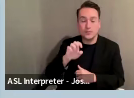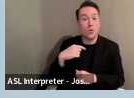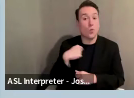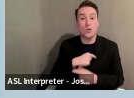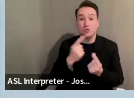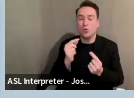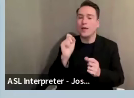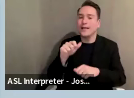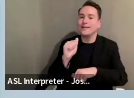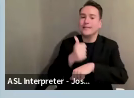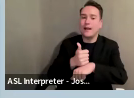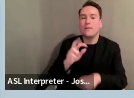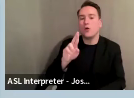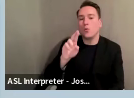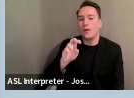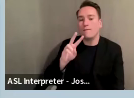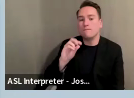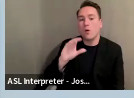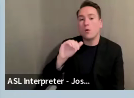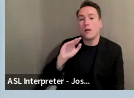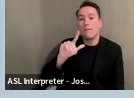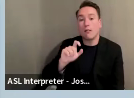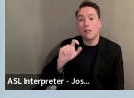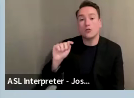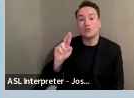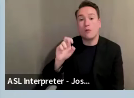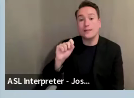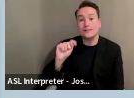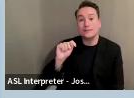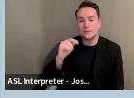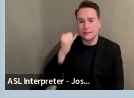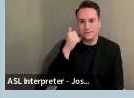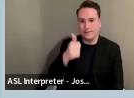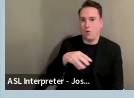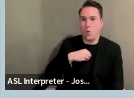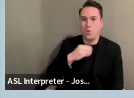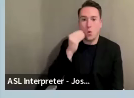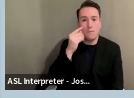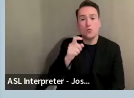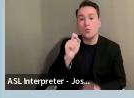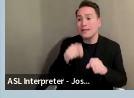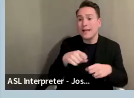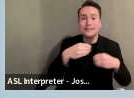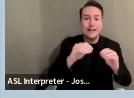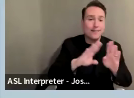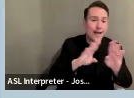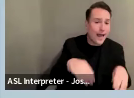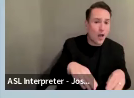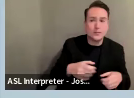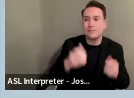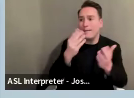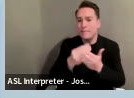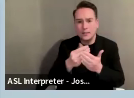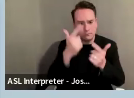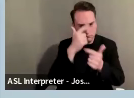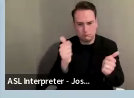revocable trust and put assets in the trust. You still own it, you can sell it and spend the money, and you are not accountable to anyone for